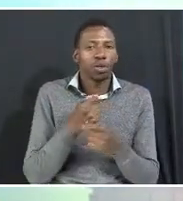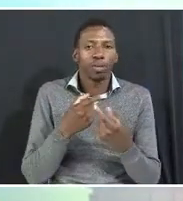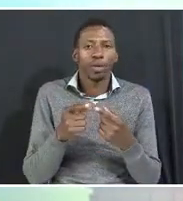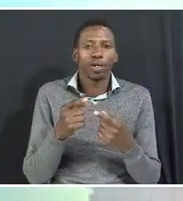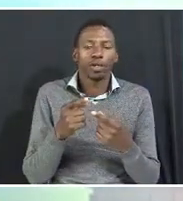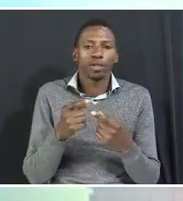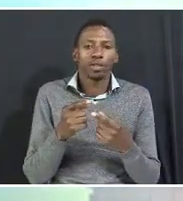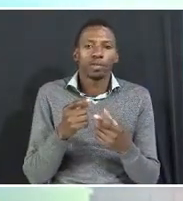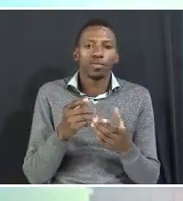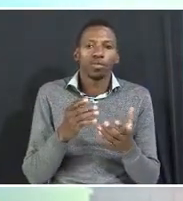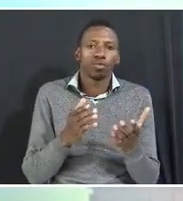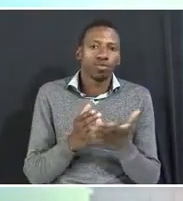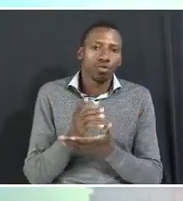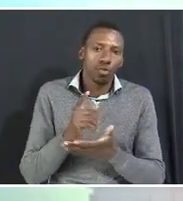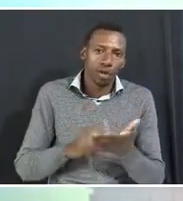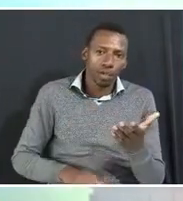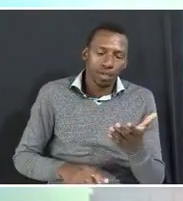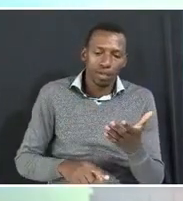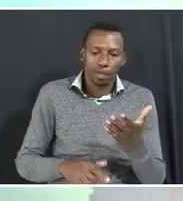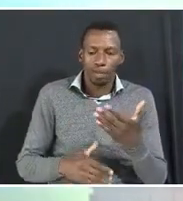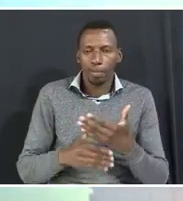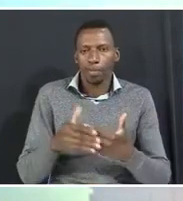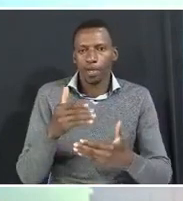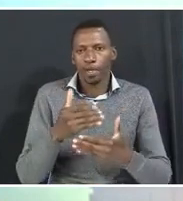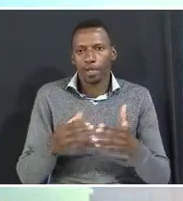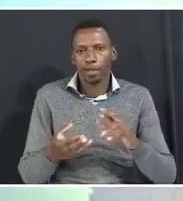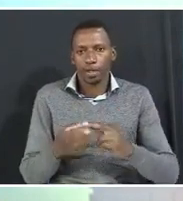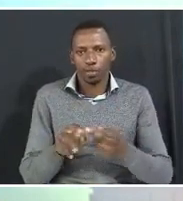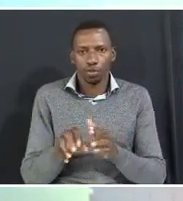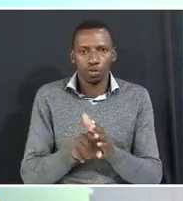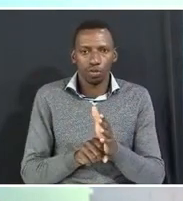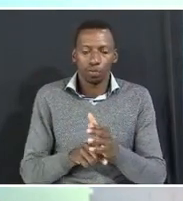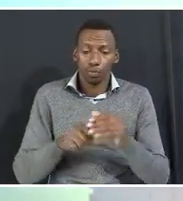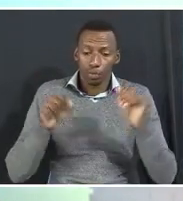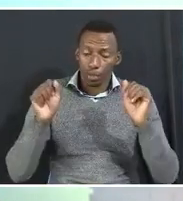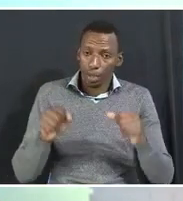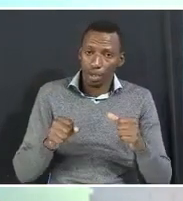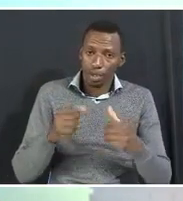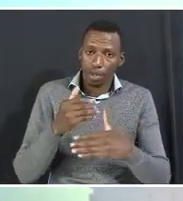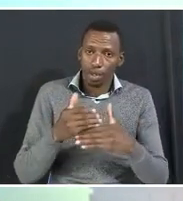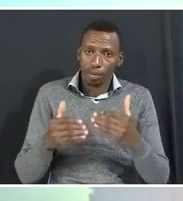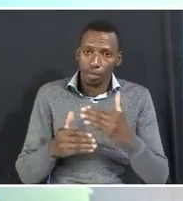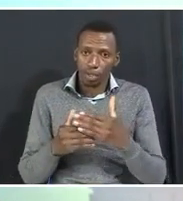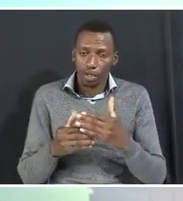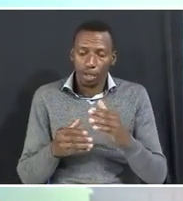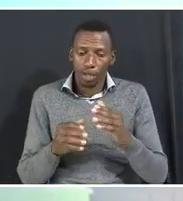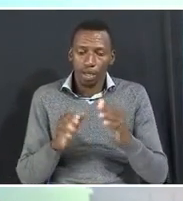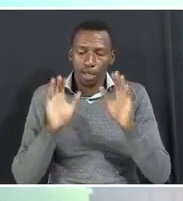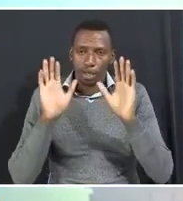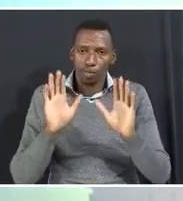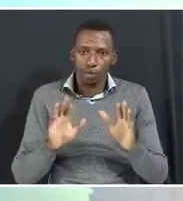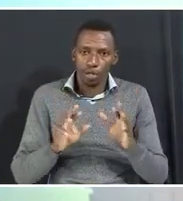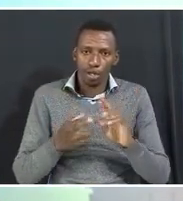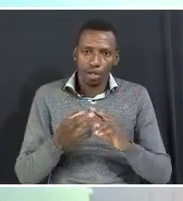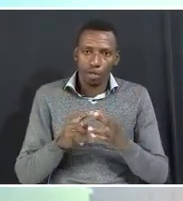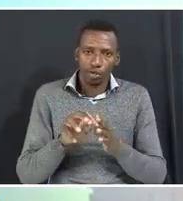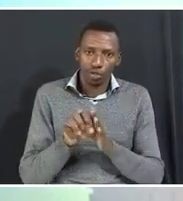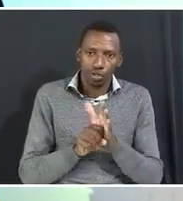out of built relationship. Can I be able to build meaningful relationship that